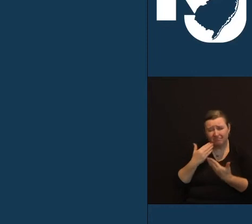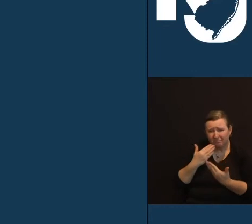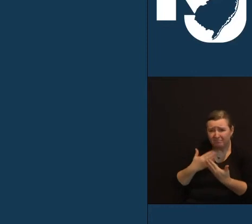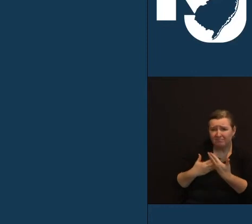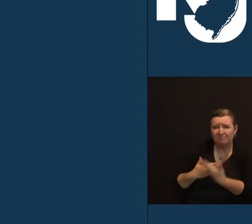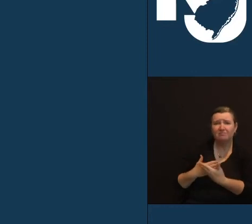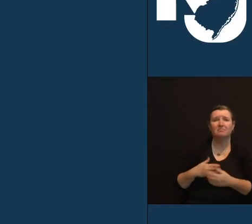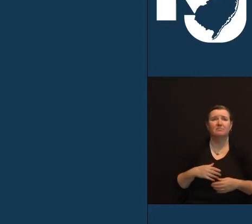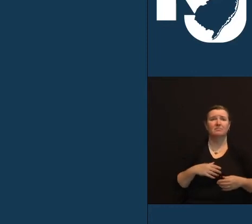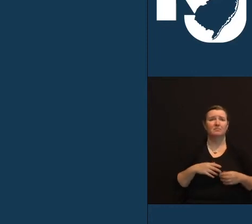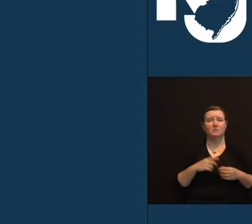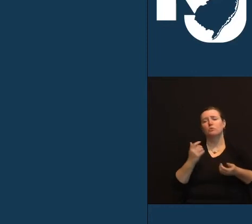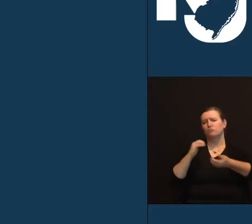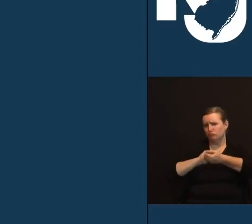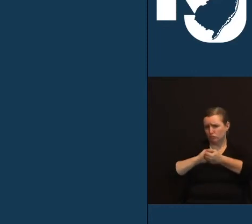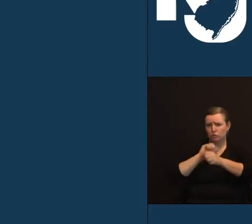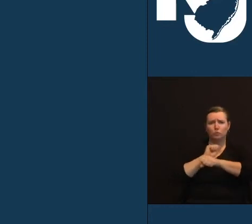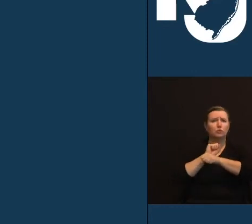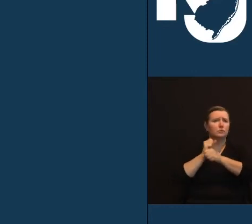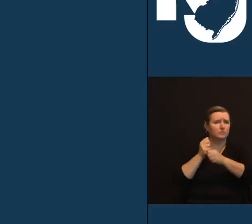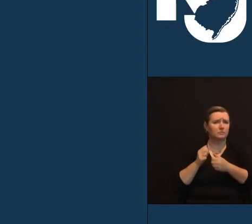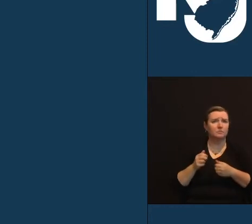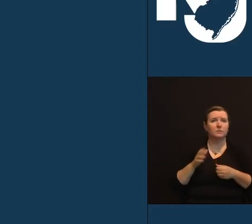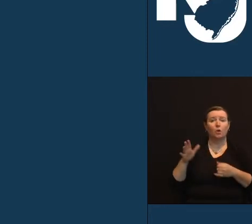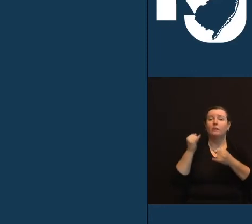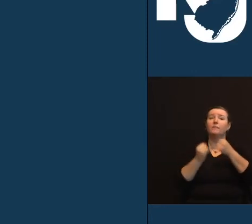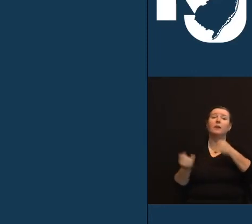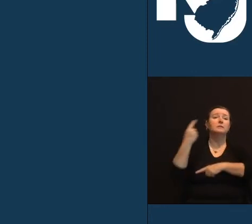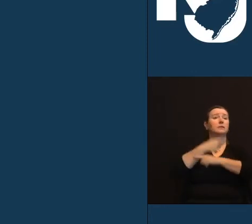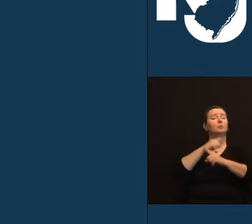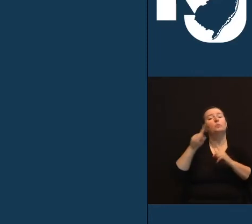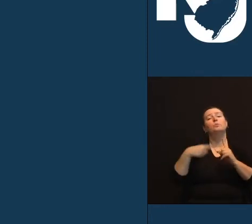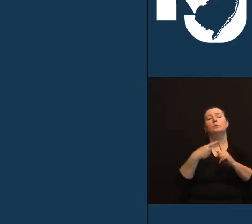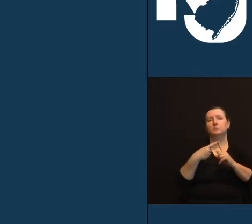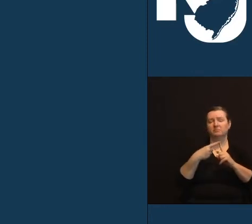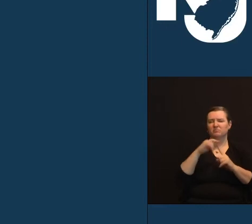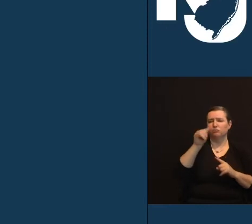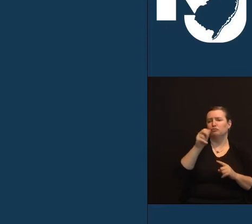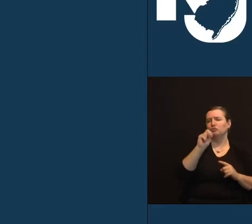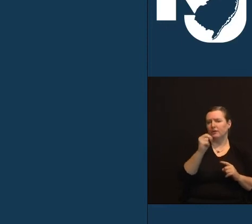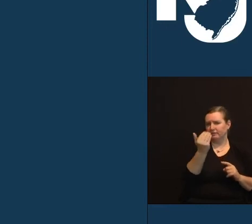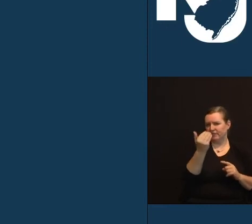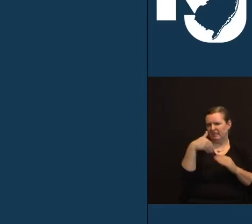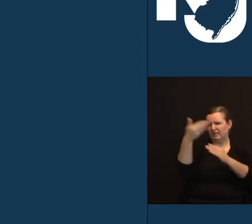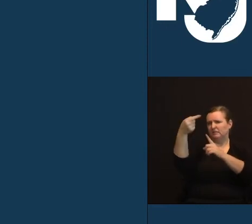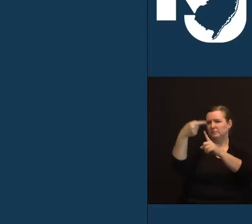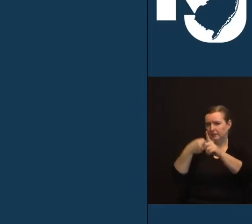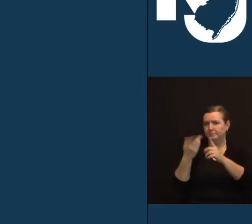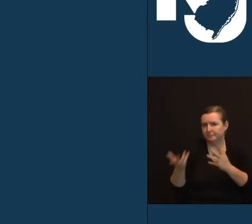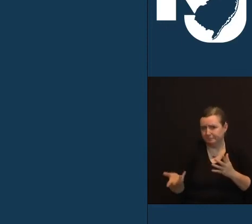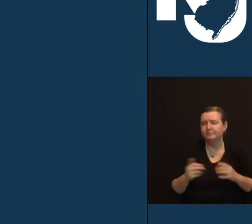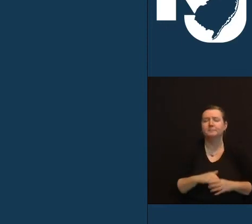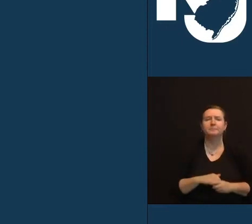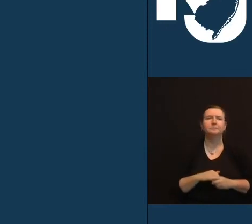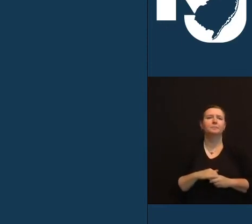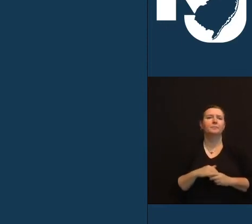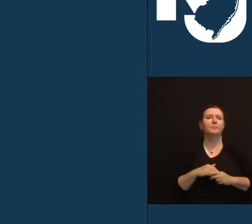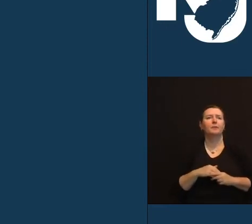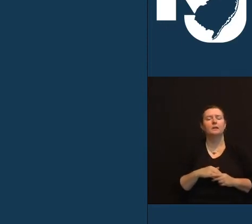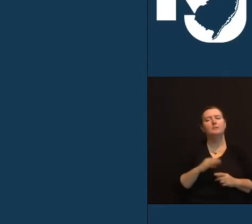her final day on January 15th and beyond. Now, with a heavy heart, I must